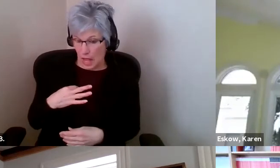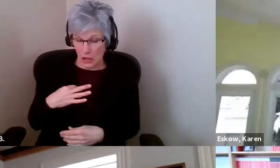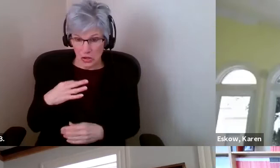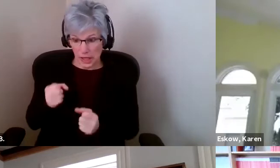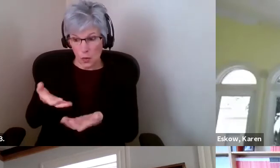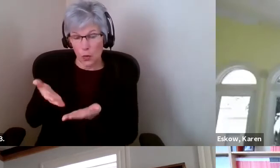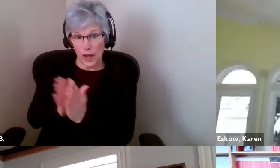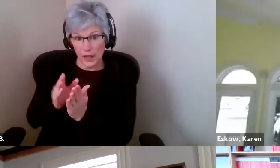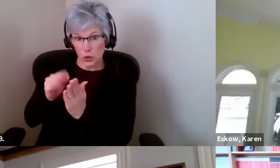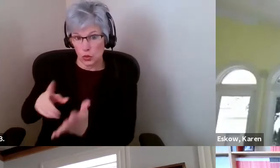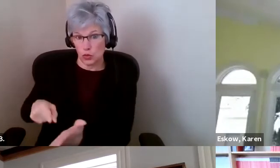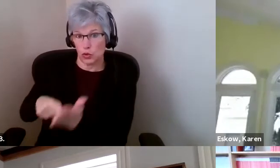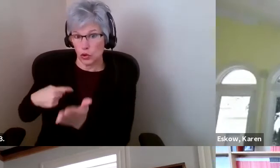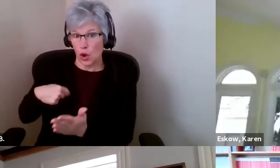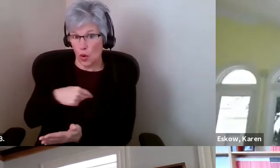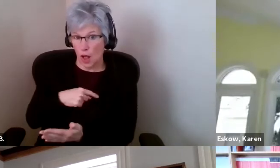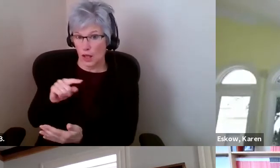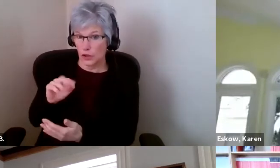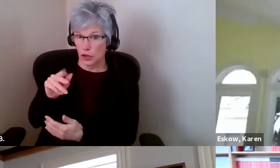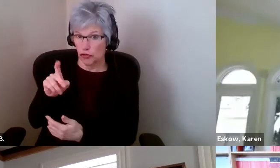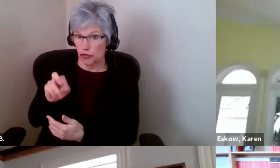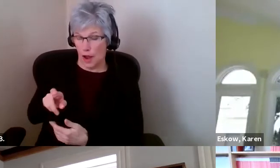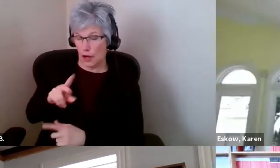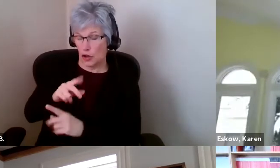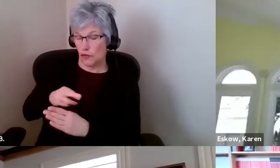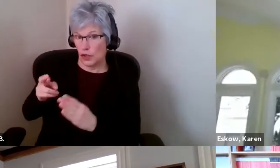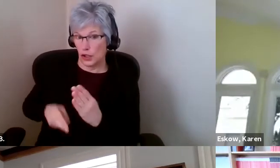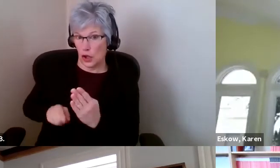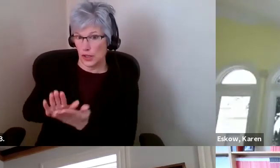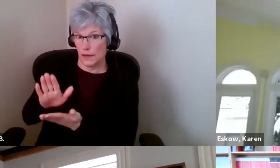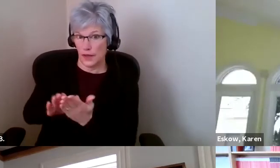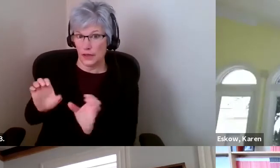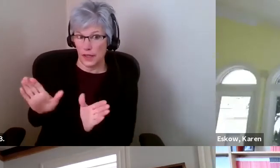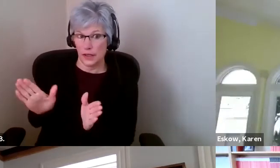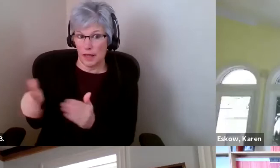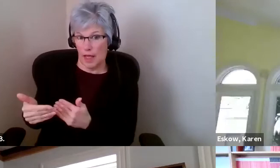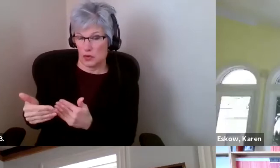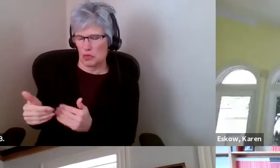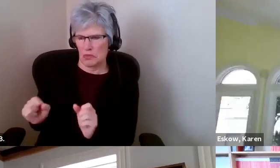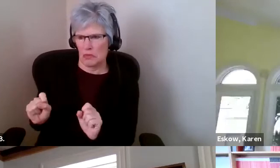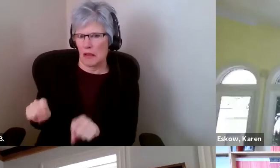in the face-to-face classroom. And my sense is Teresa will get back to us on that. Okay.